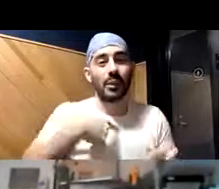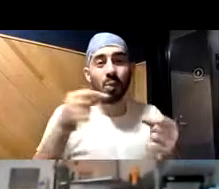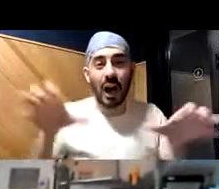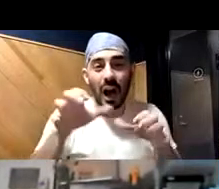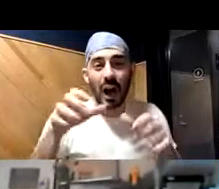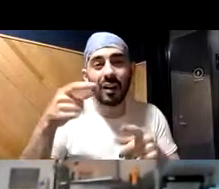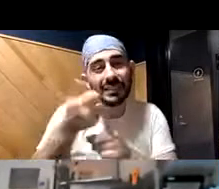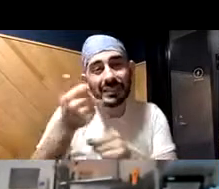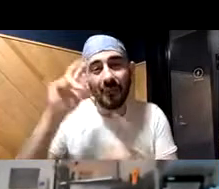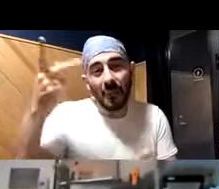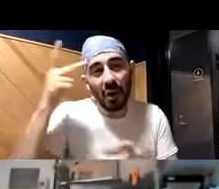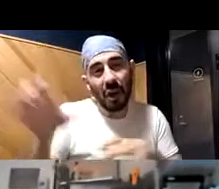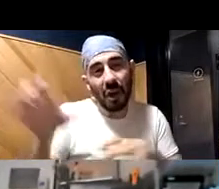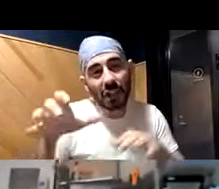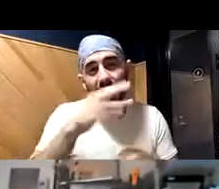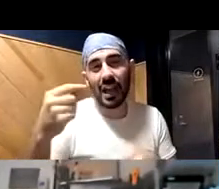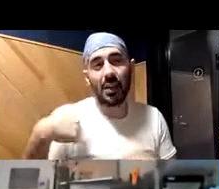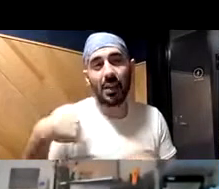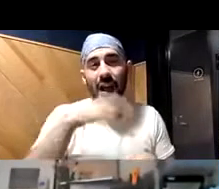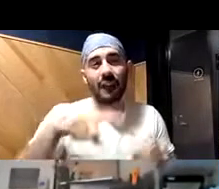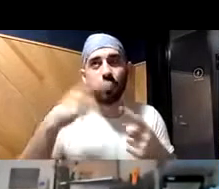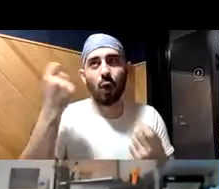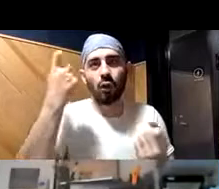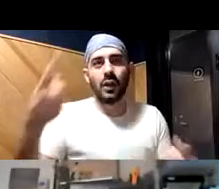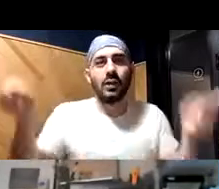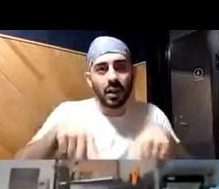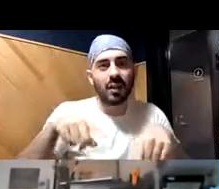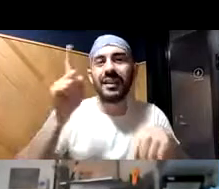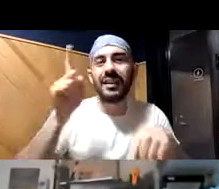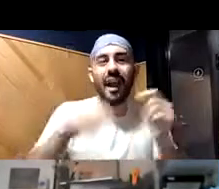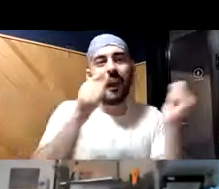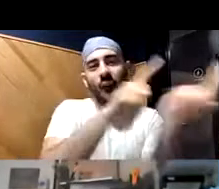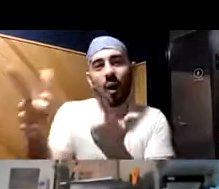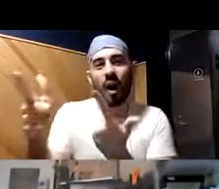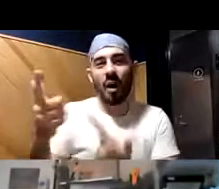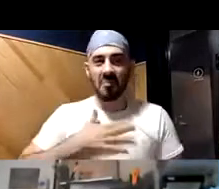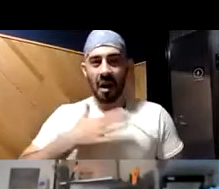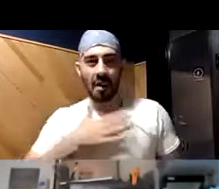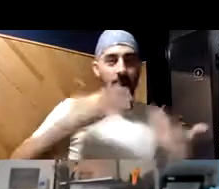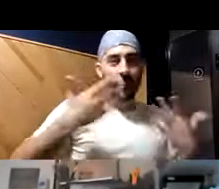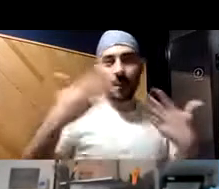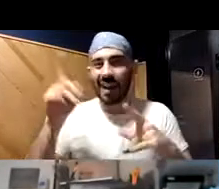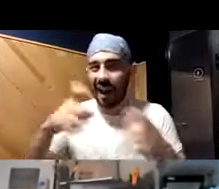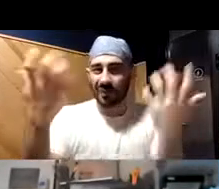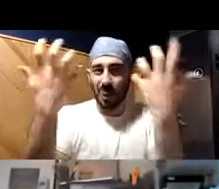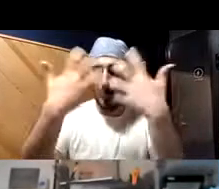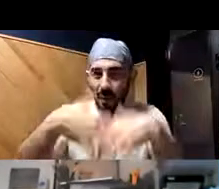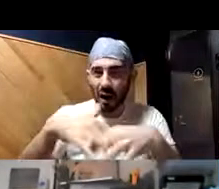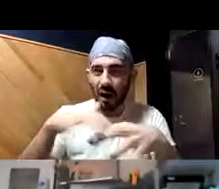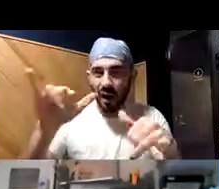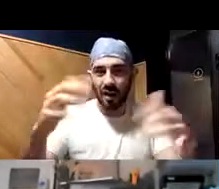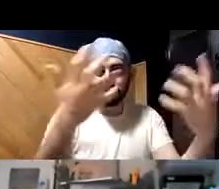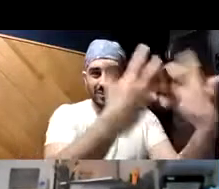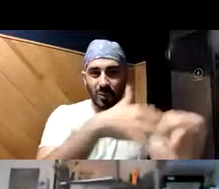we need to be a bit sensitive in terms of personal activities and other things happen. We